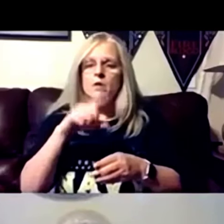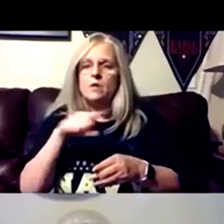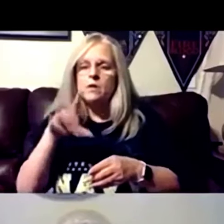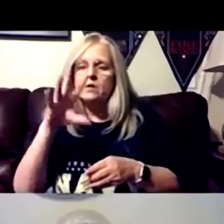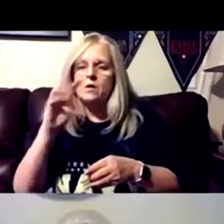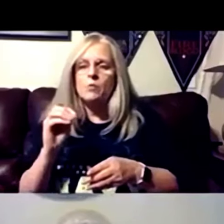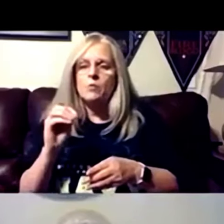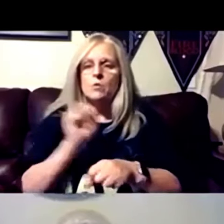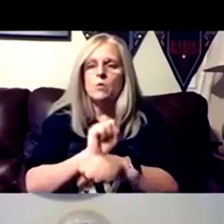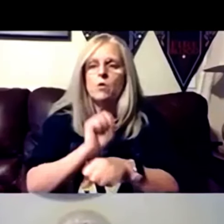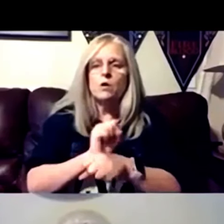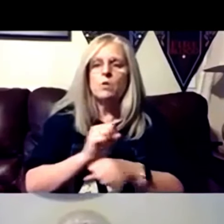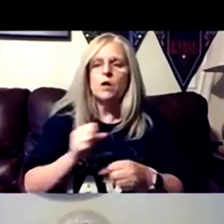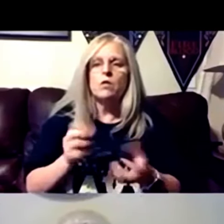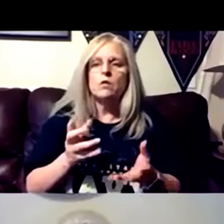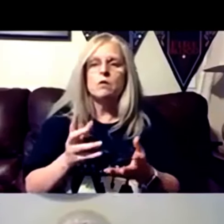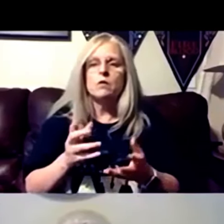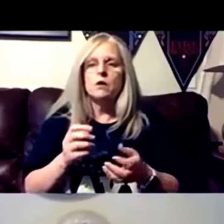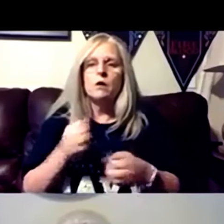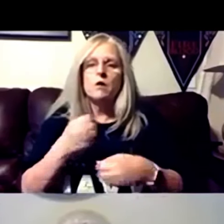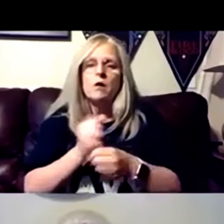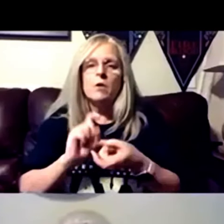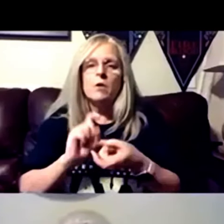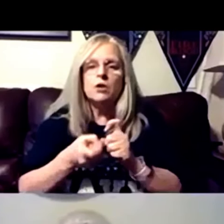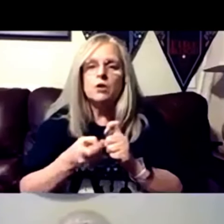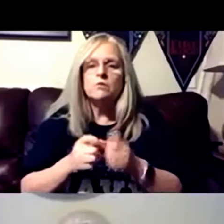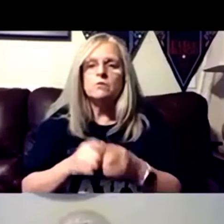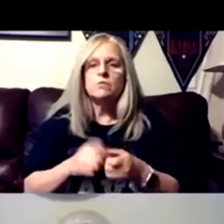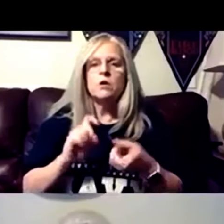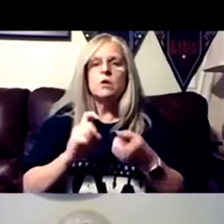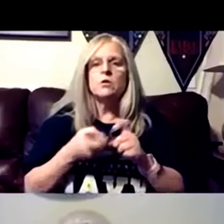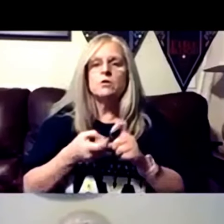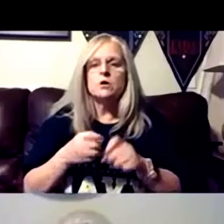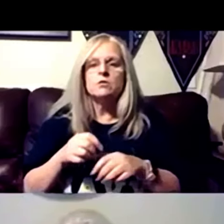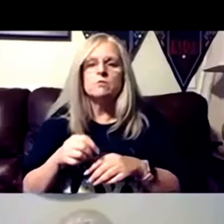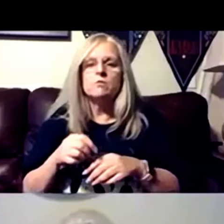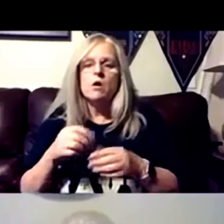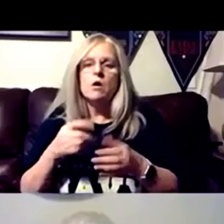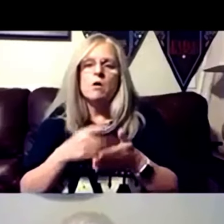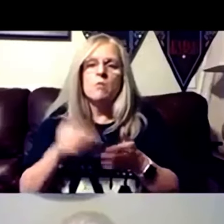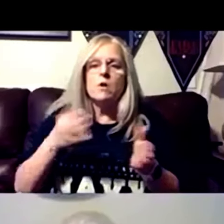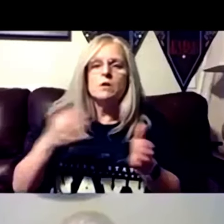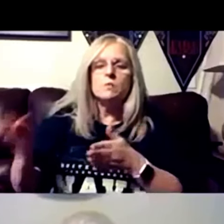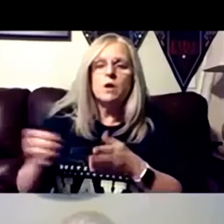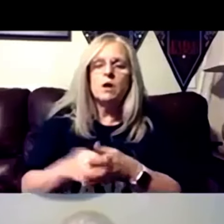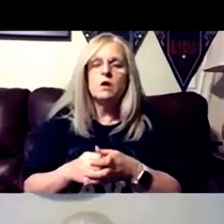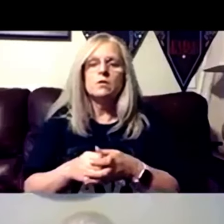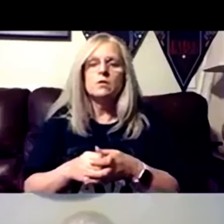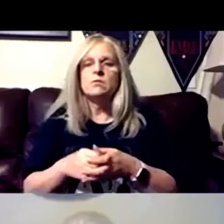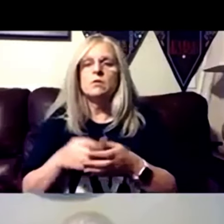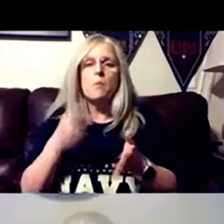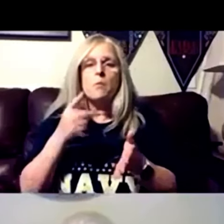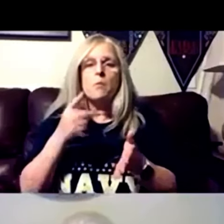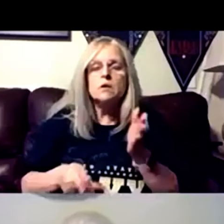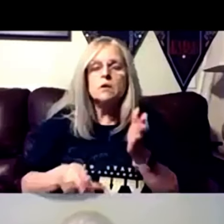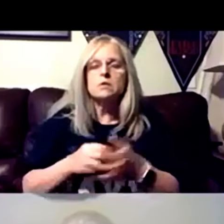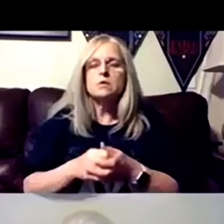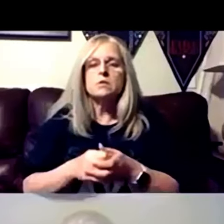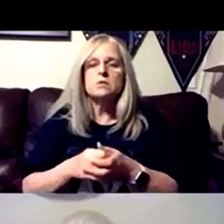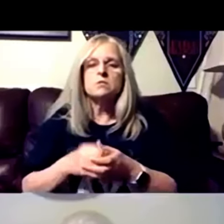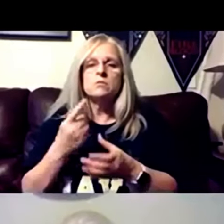participating with, they start to make changes. You know, they change the comp plan, they change the prices, some of them disappear,